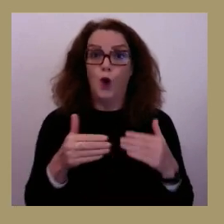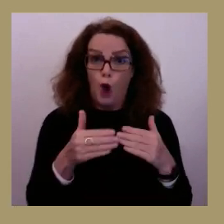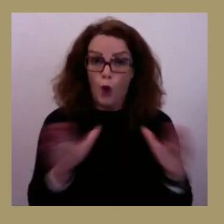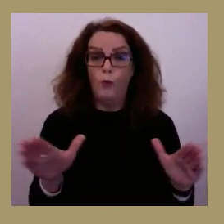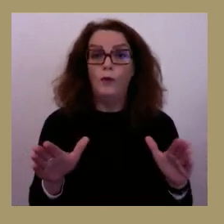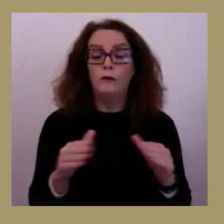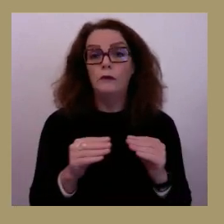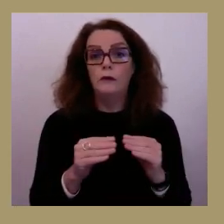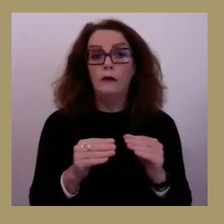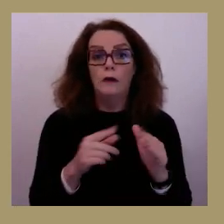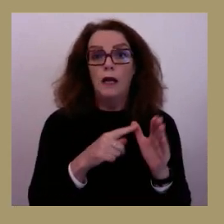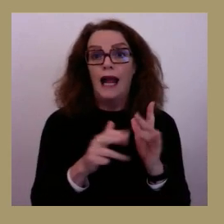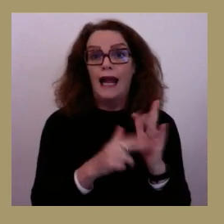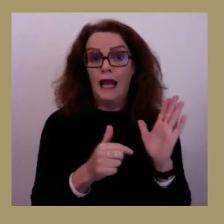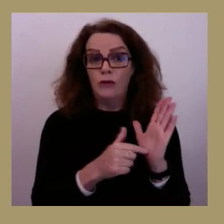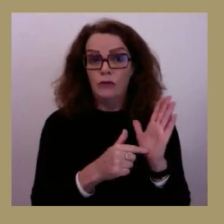play.